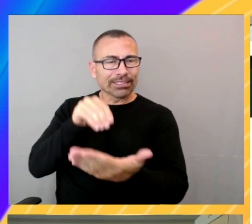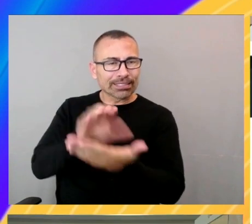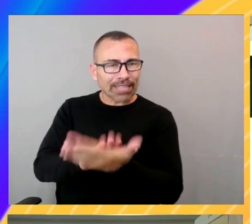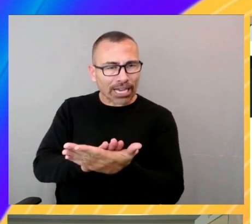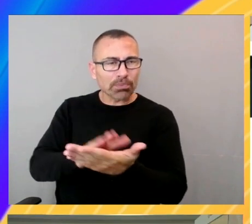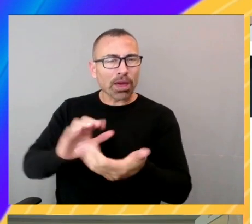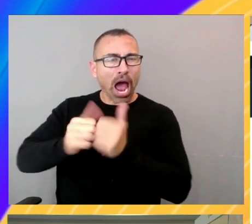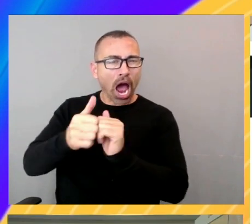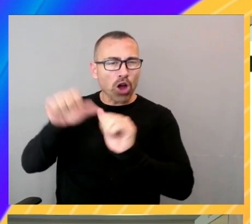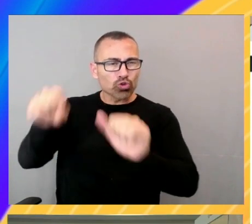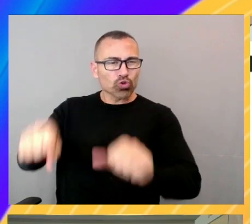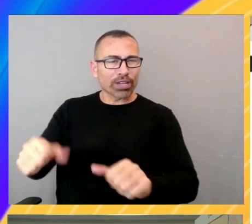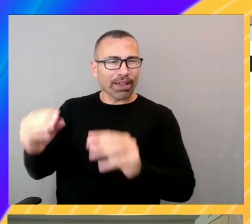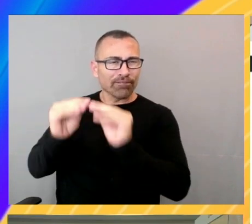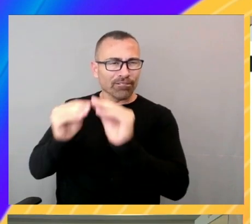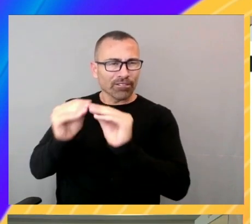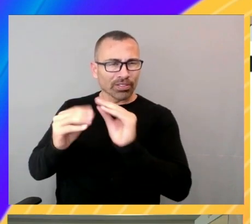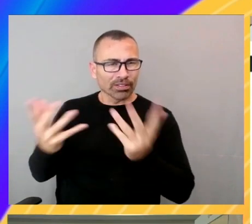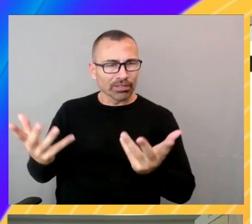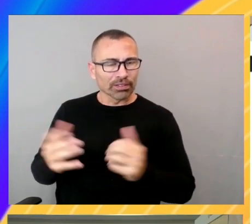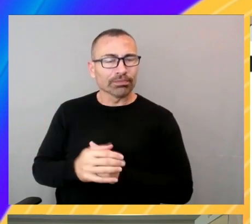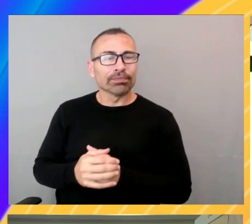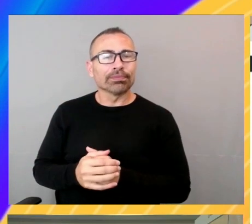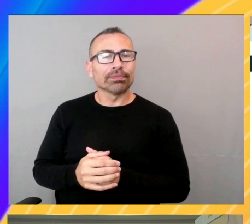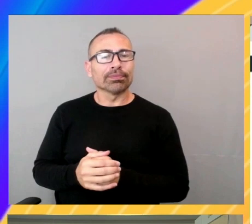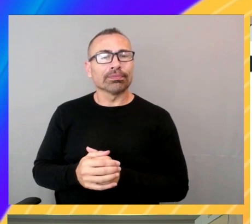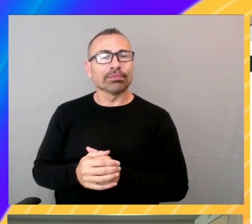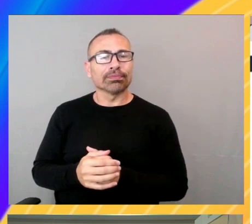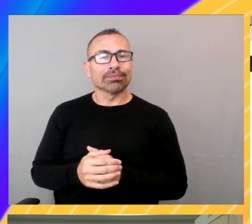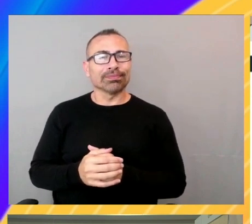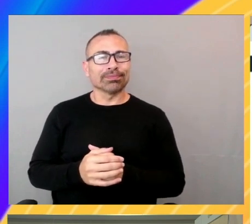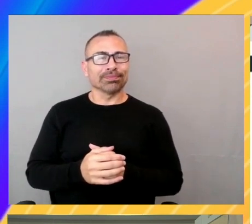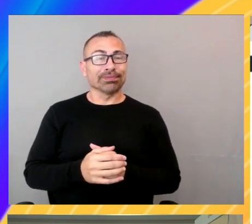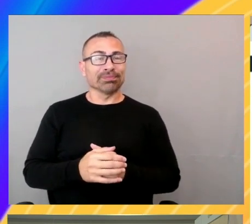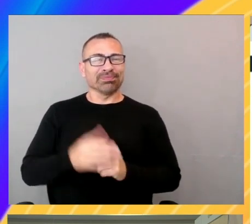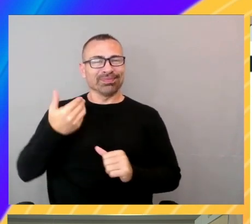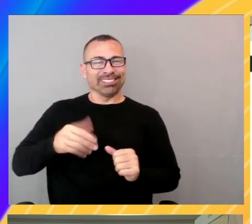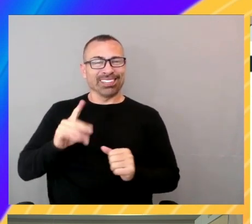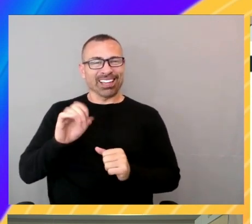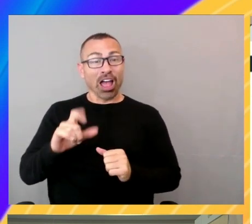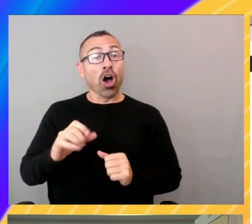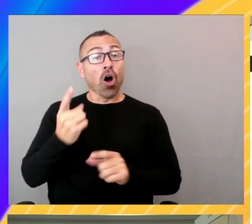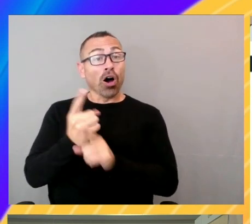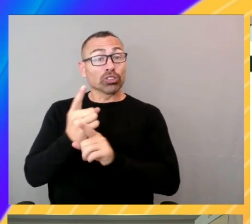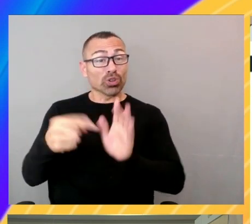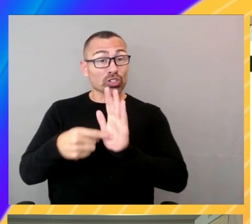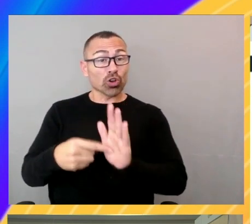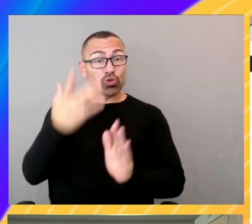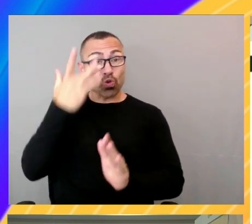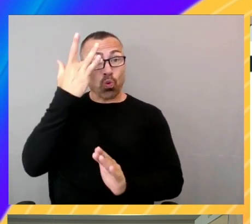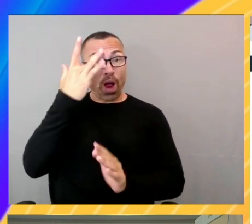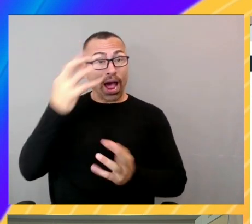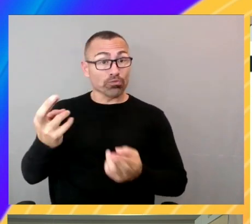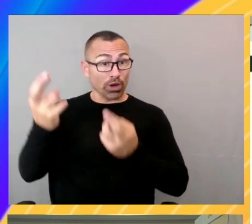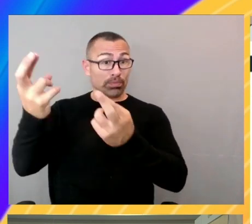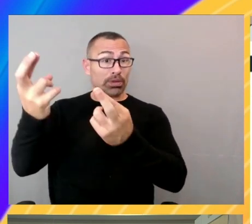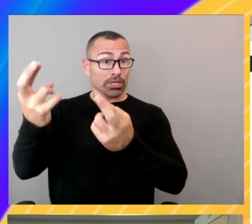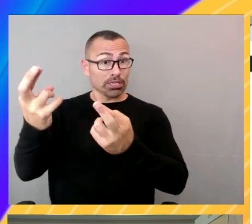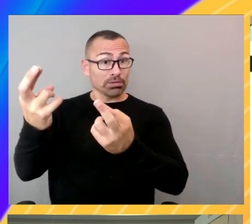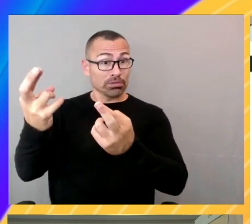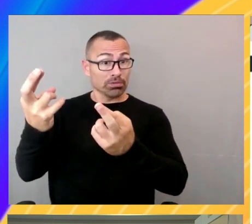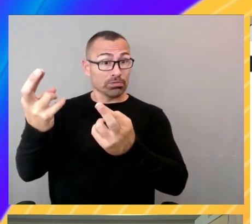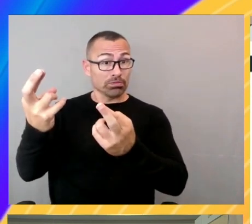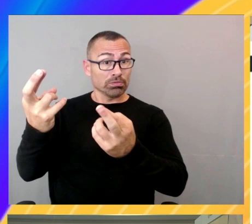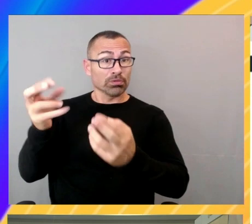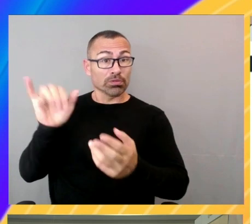also like it shows the reason why DevOps Guru made this recommendation as well. Yeah, absolutely. Because a lot of